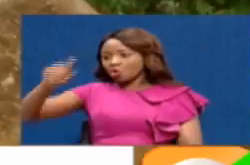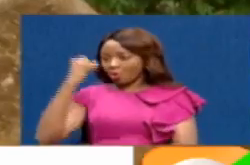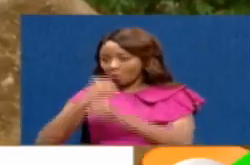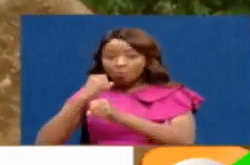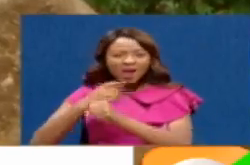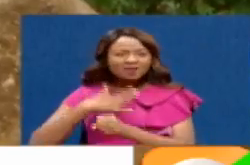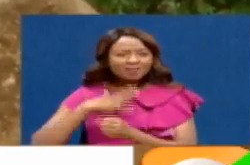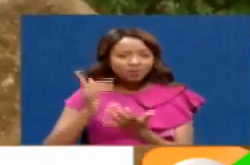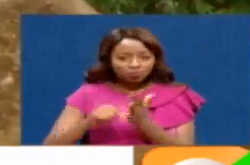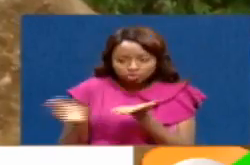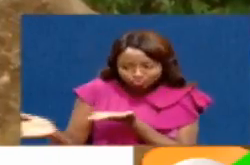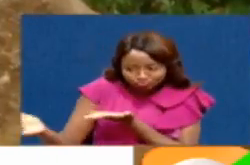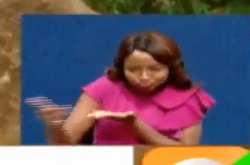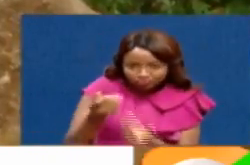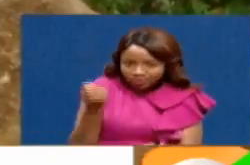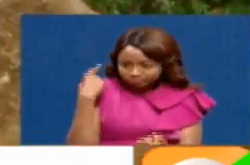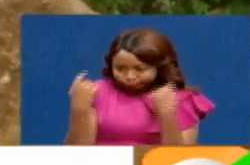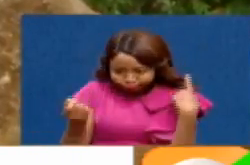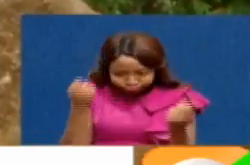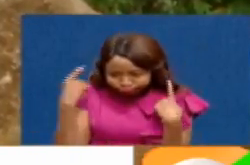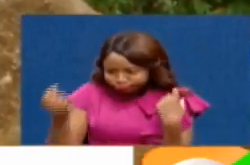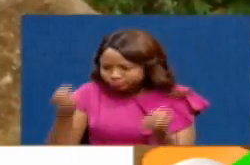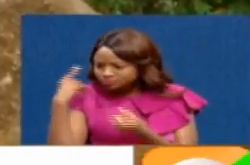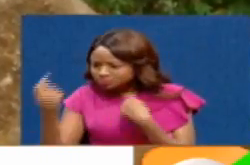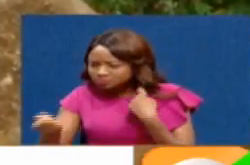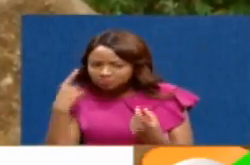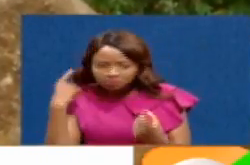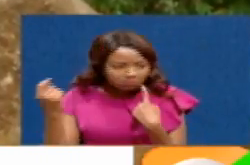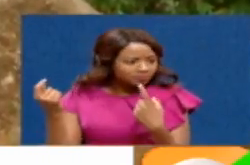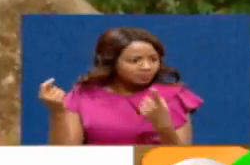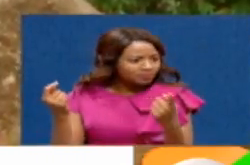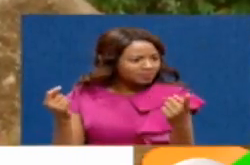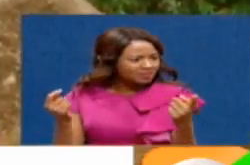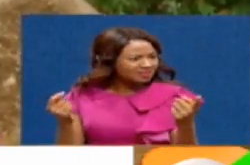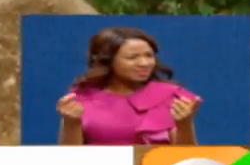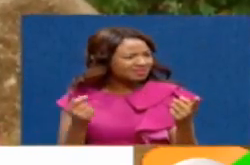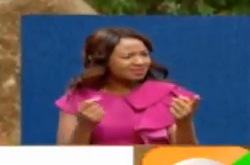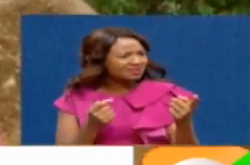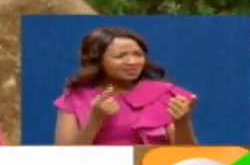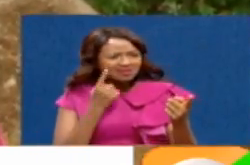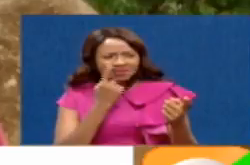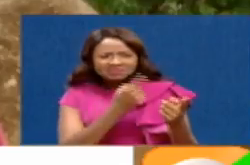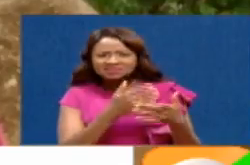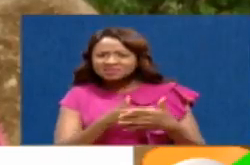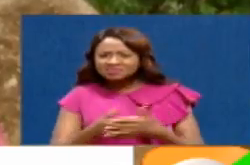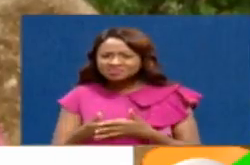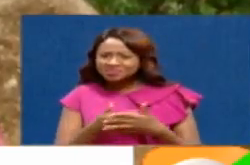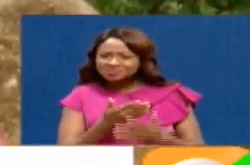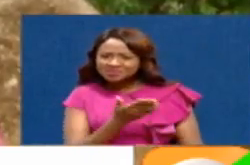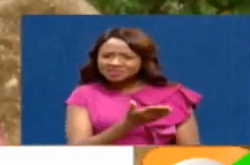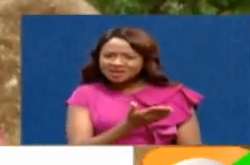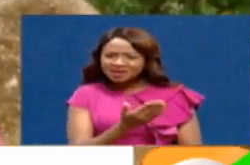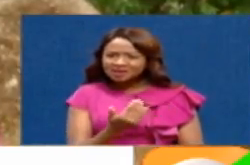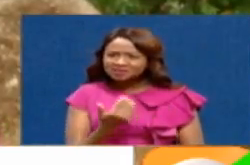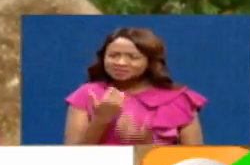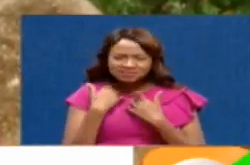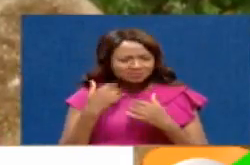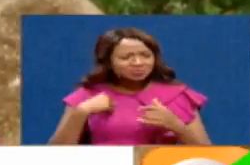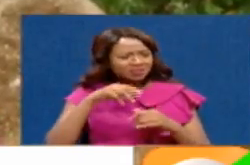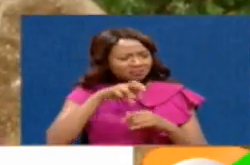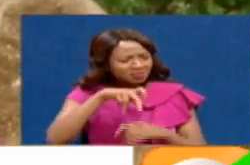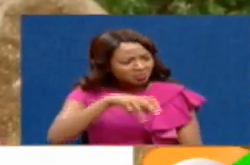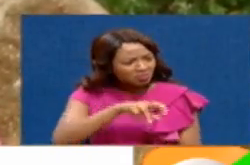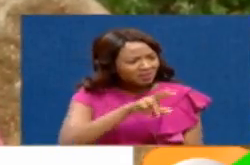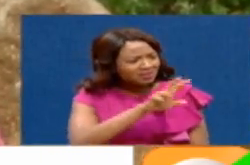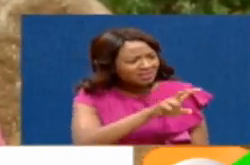majani chai. Nikaangalia nikaona mtoto amelala kwa nini. Wakati